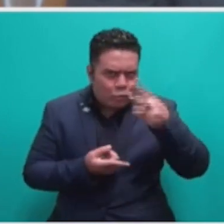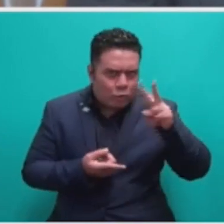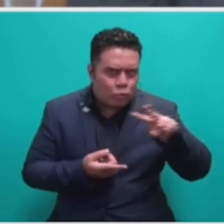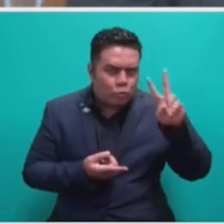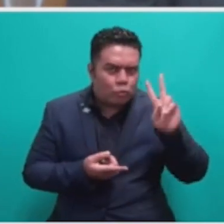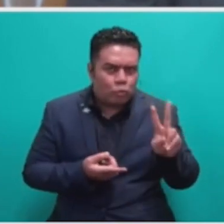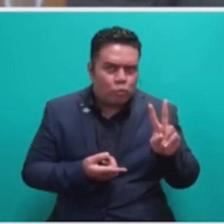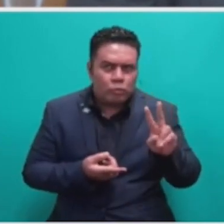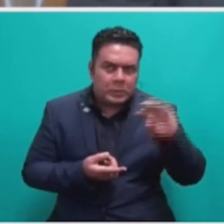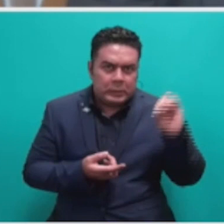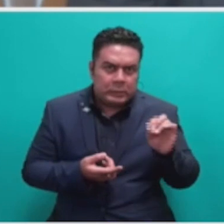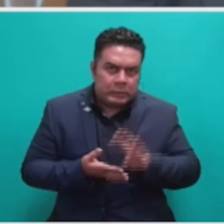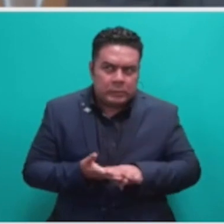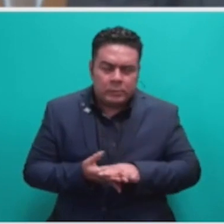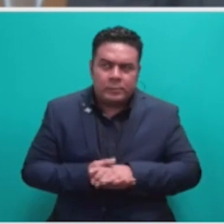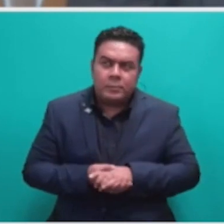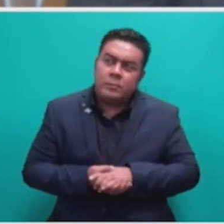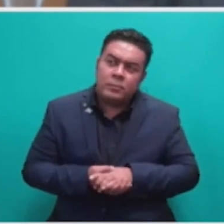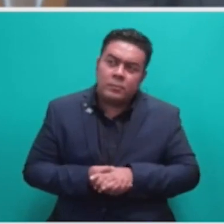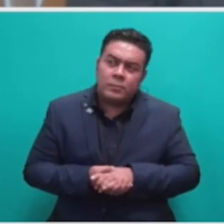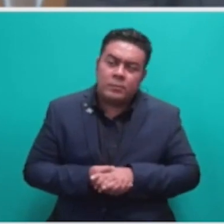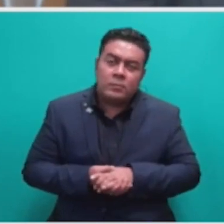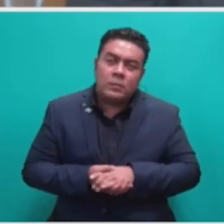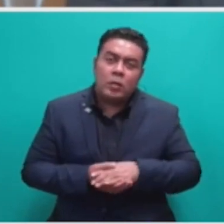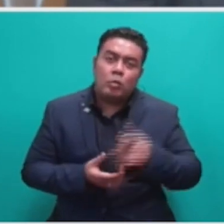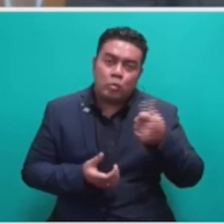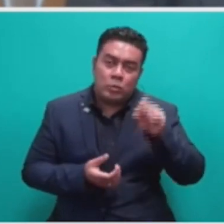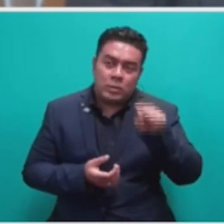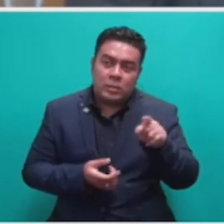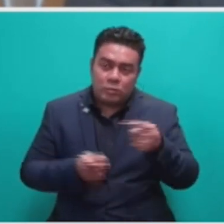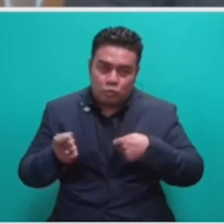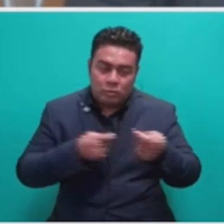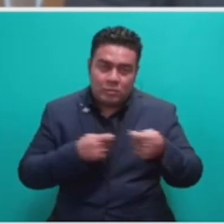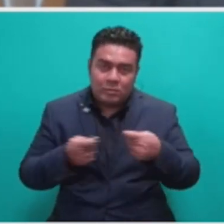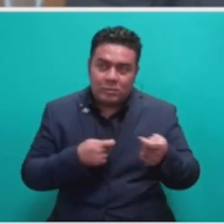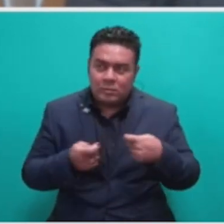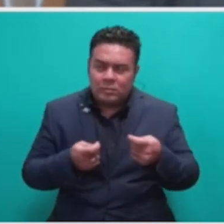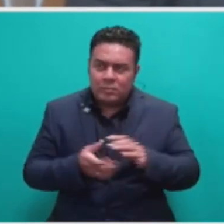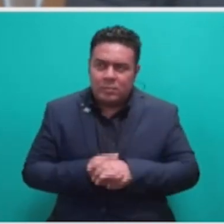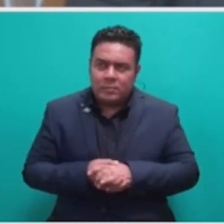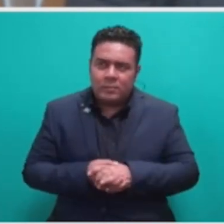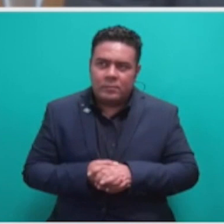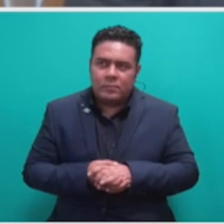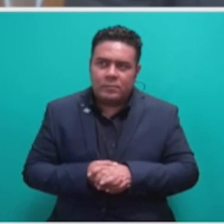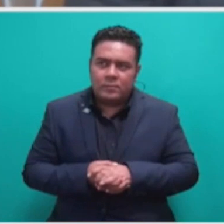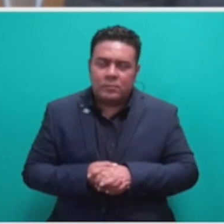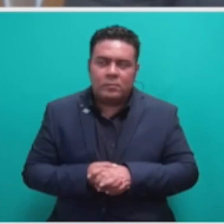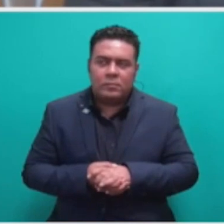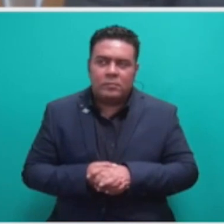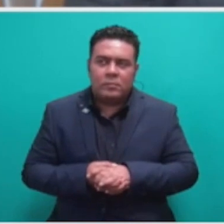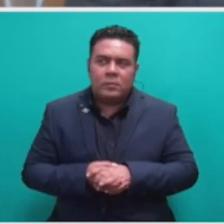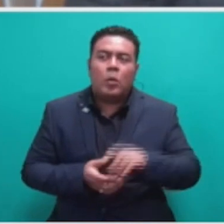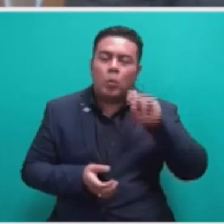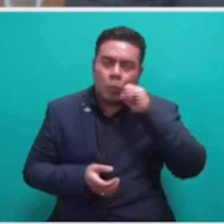that as a proxy for retail trade gross value added approach